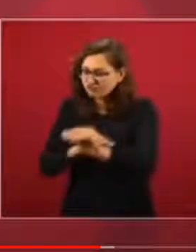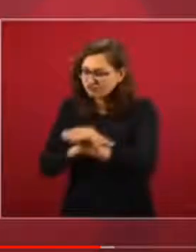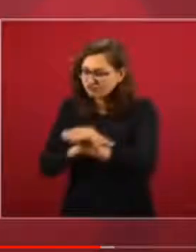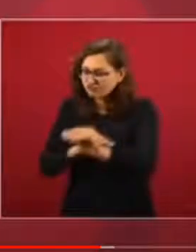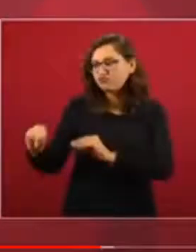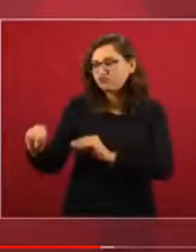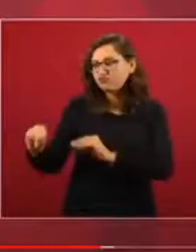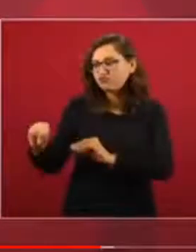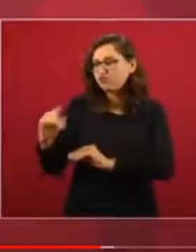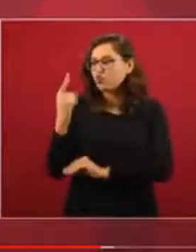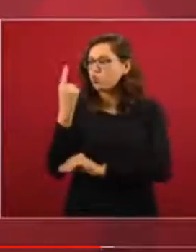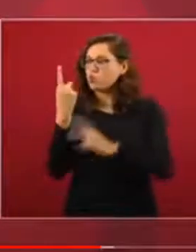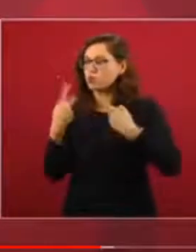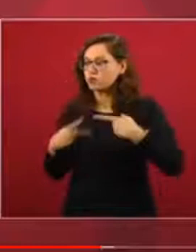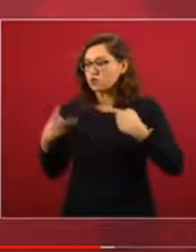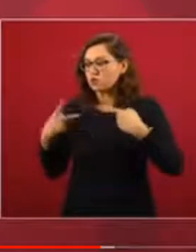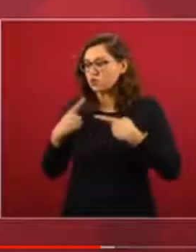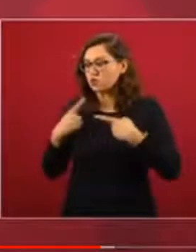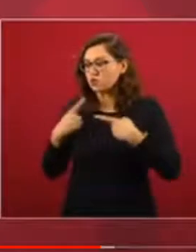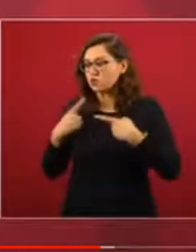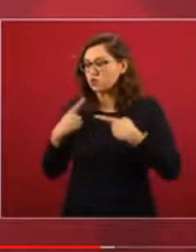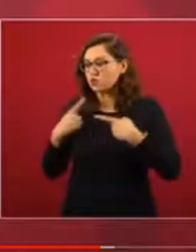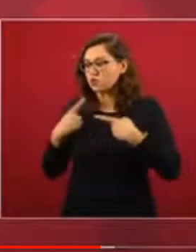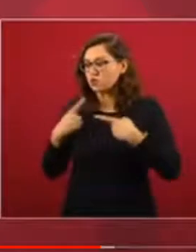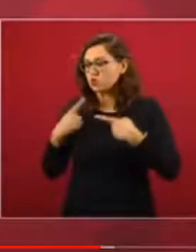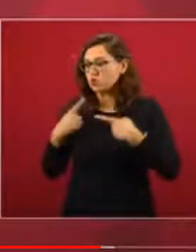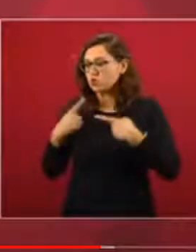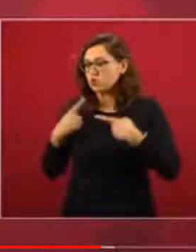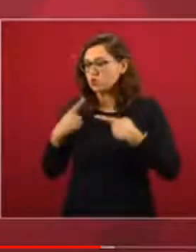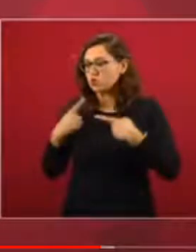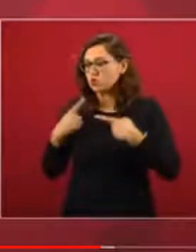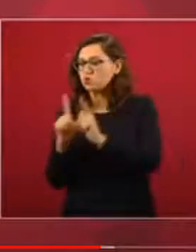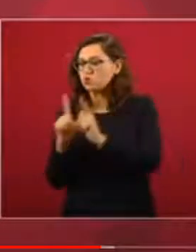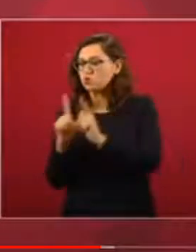measure de algún partido, from a certain party,